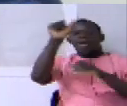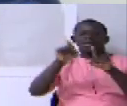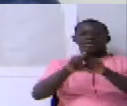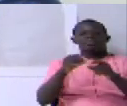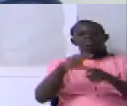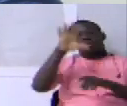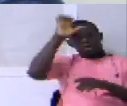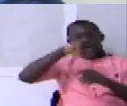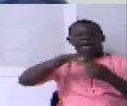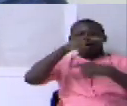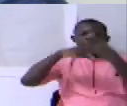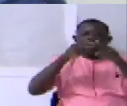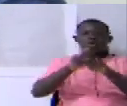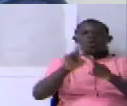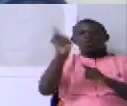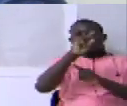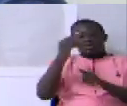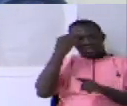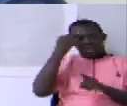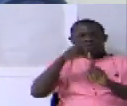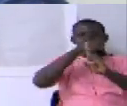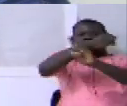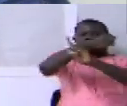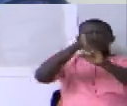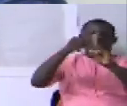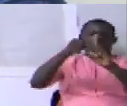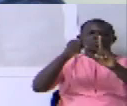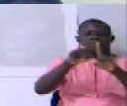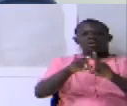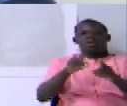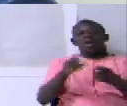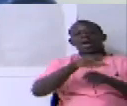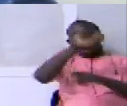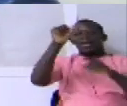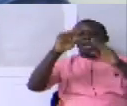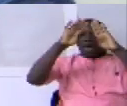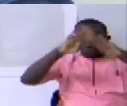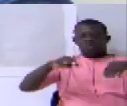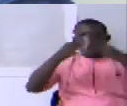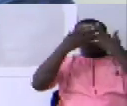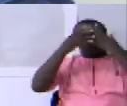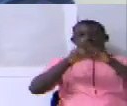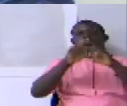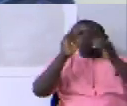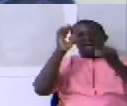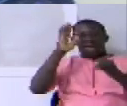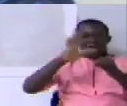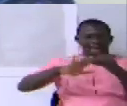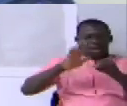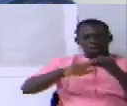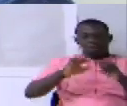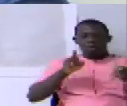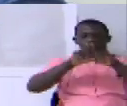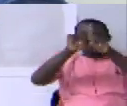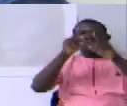of what he thinks the conditions of detention were, and then I'll end it there with this witness.